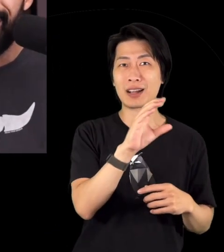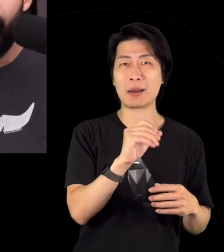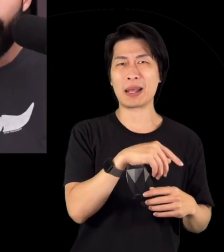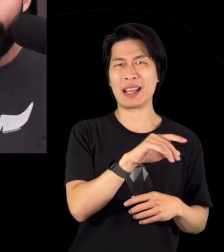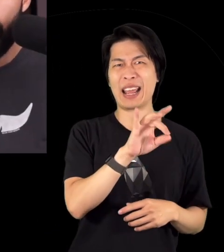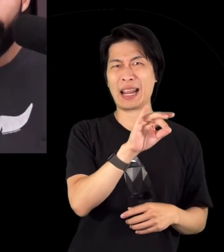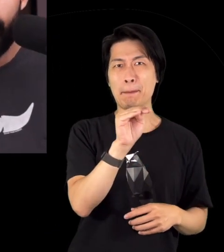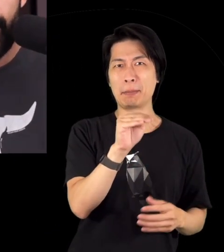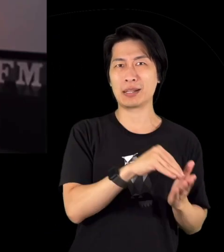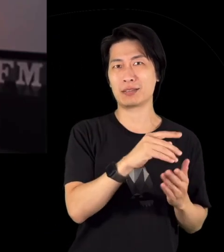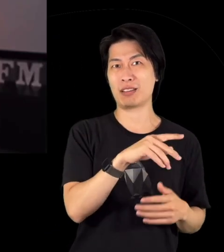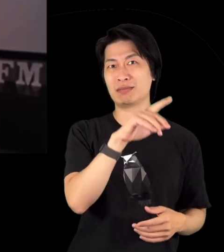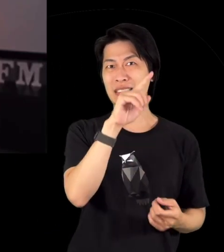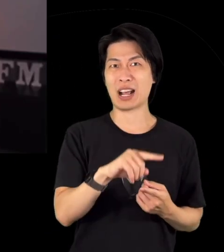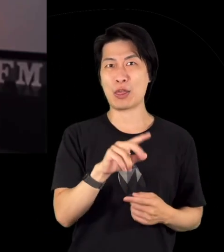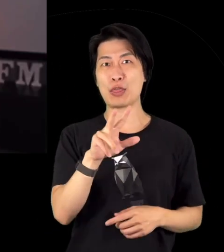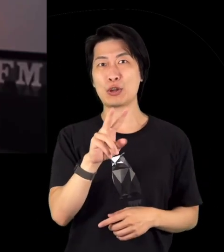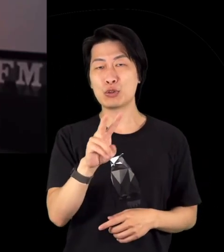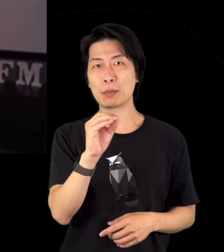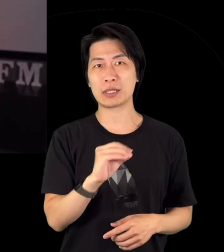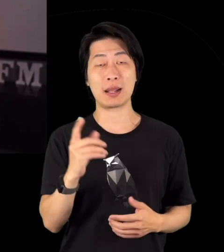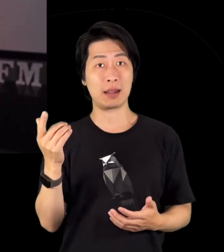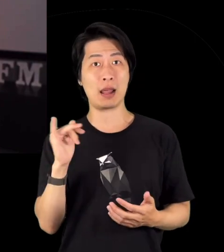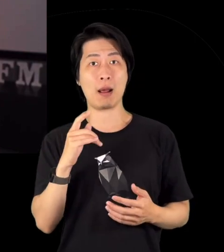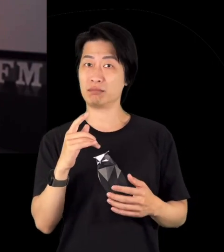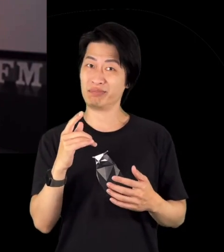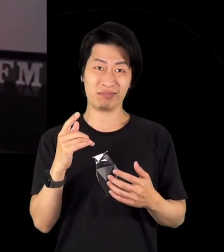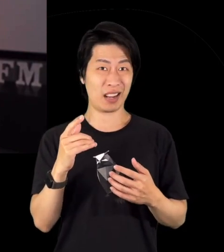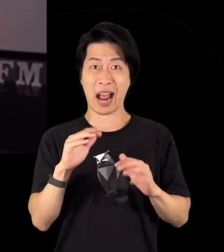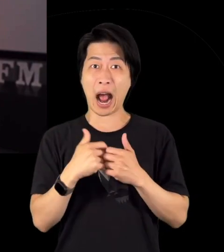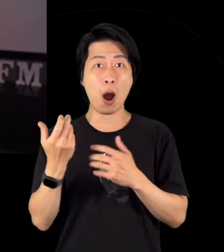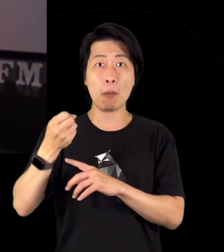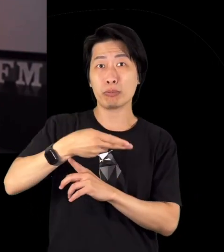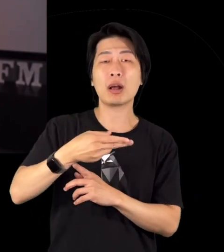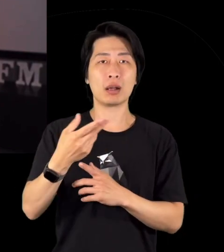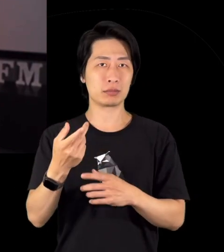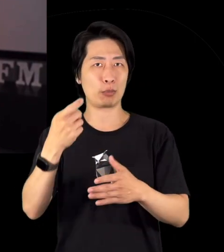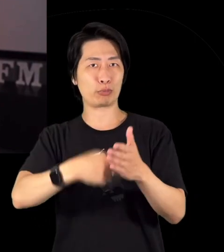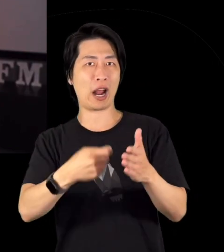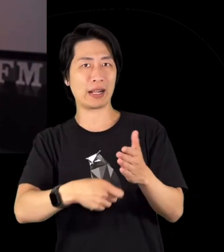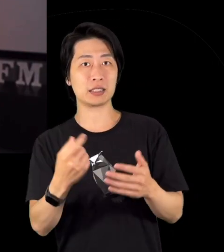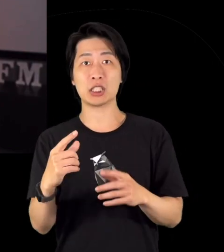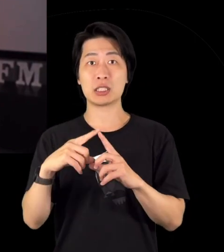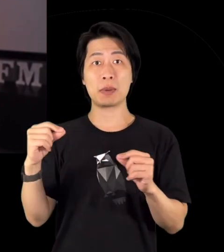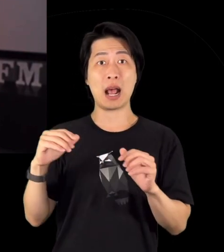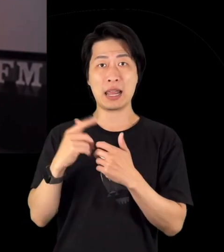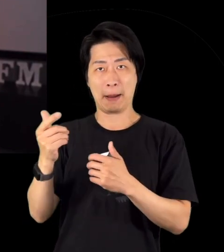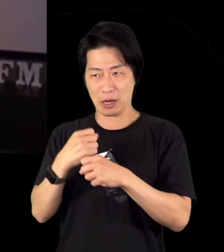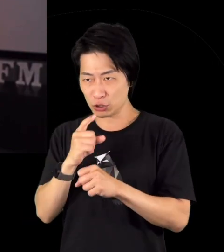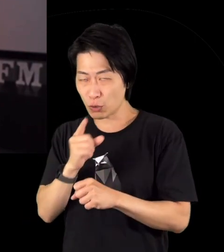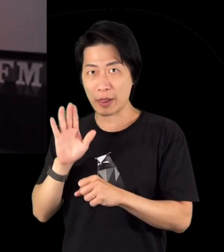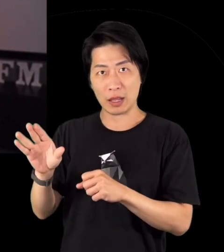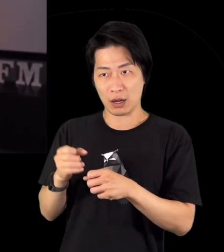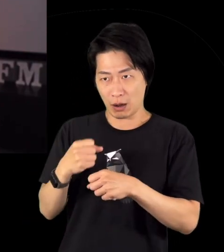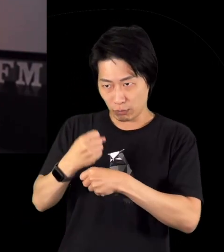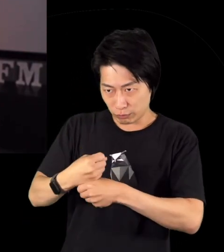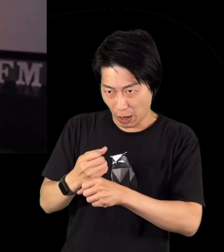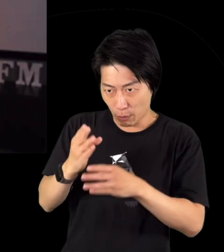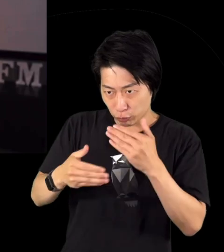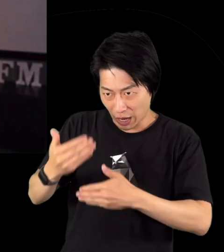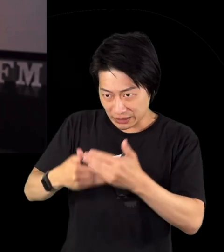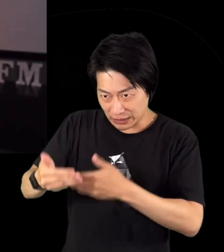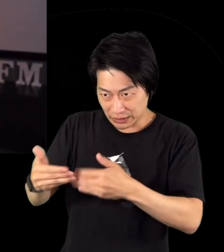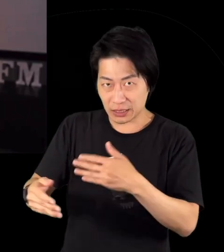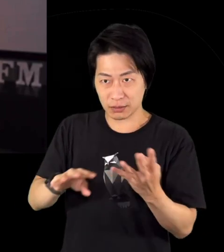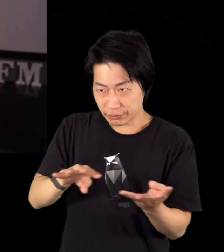which was down 30%. And this strategy was mainly based on price. The Japanese focused a lot on ensuring that the processes that were in the